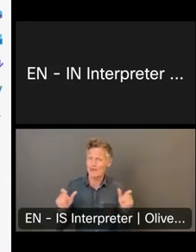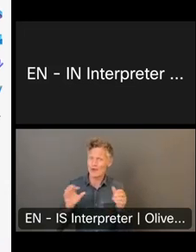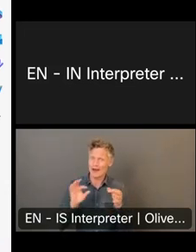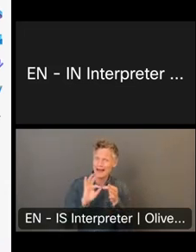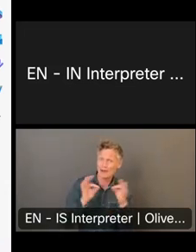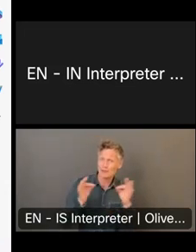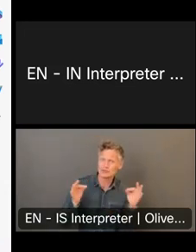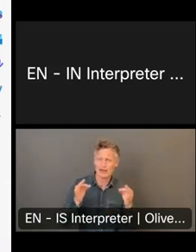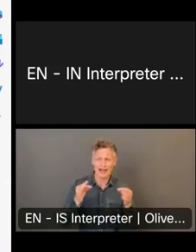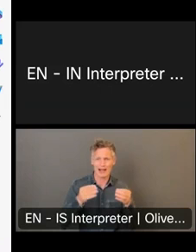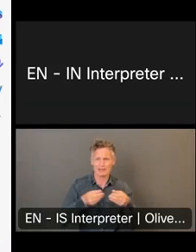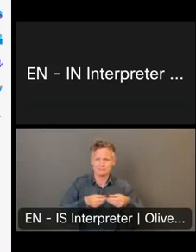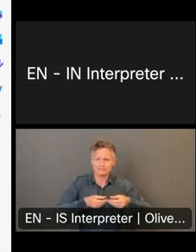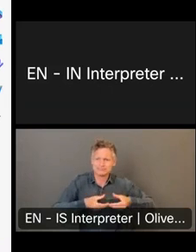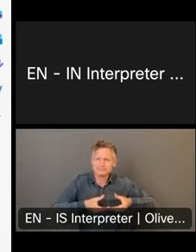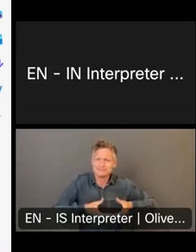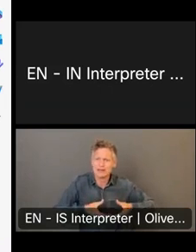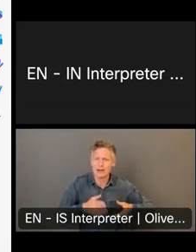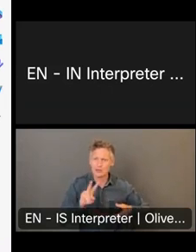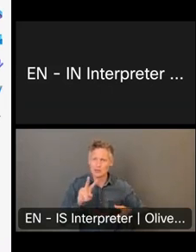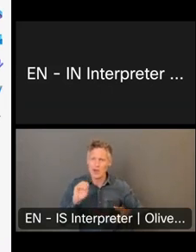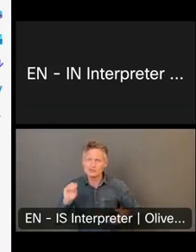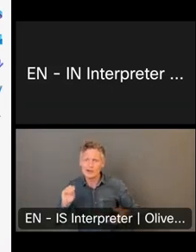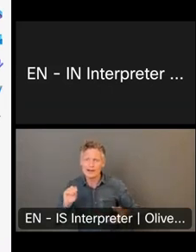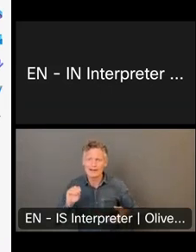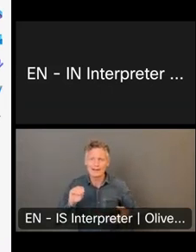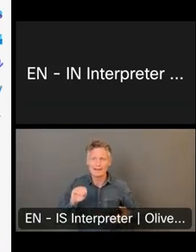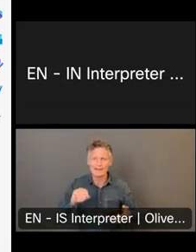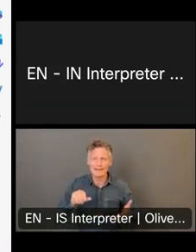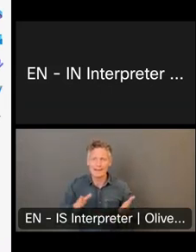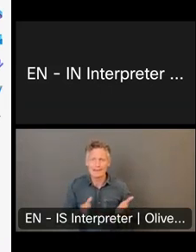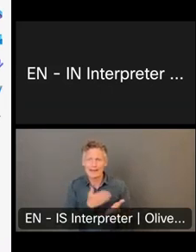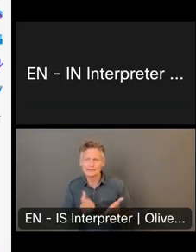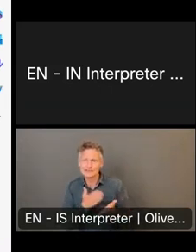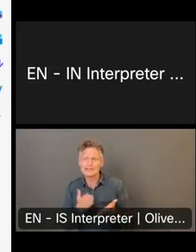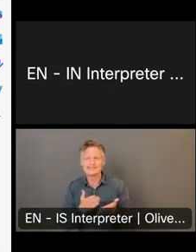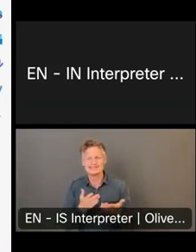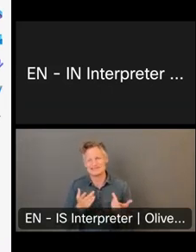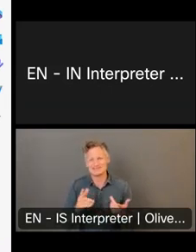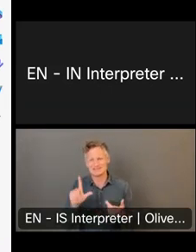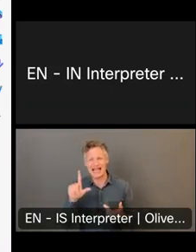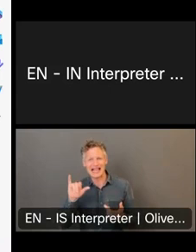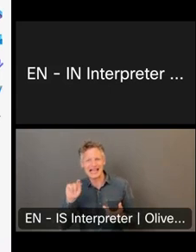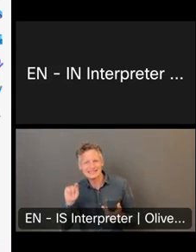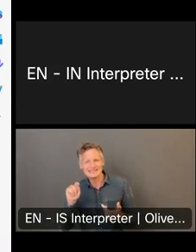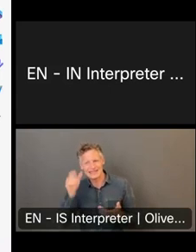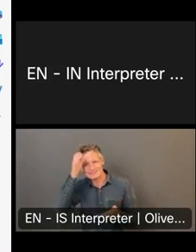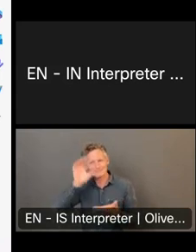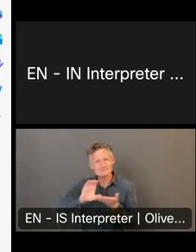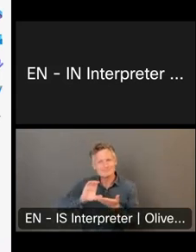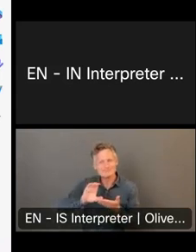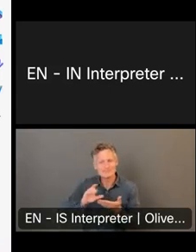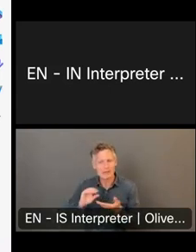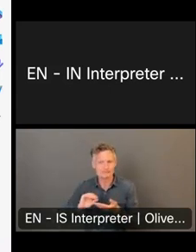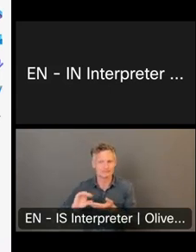So depending on the subculture, there is a love of ellipsis and economy and